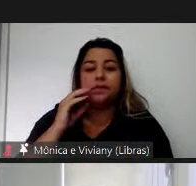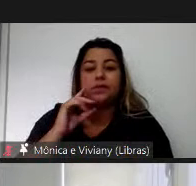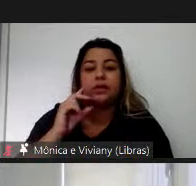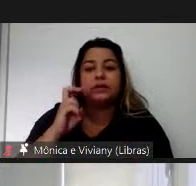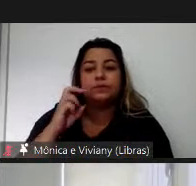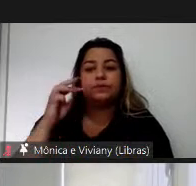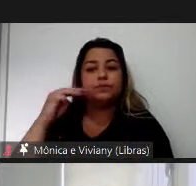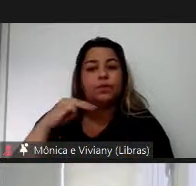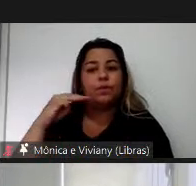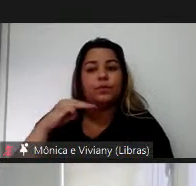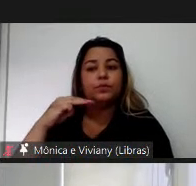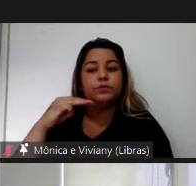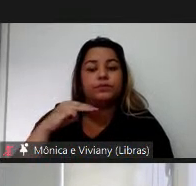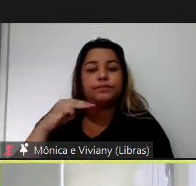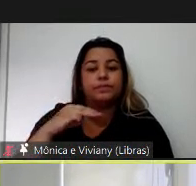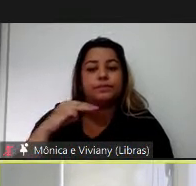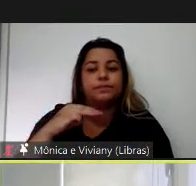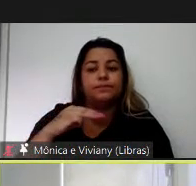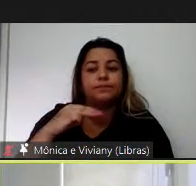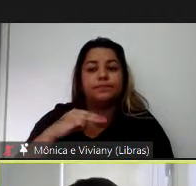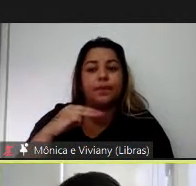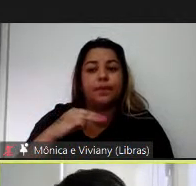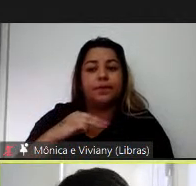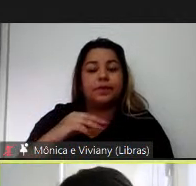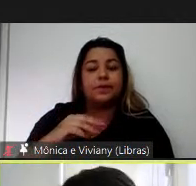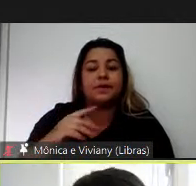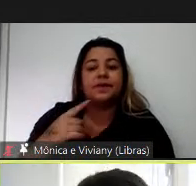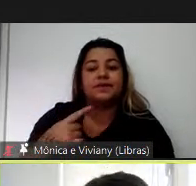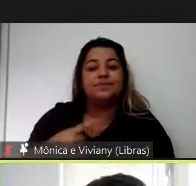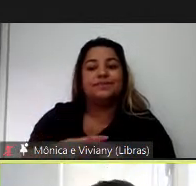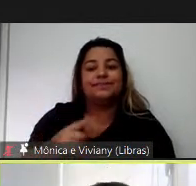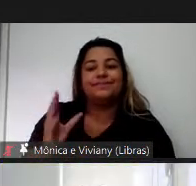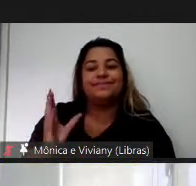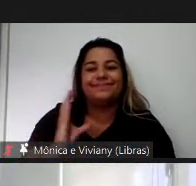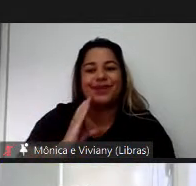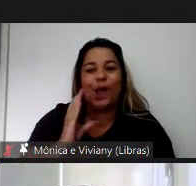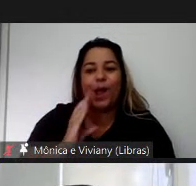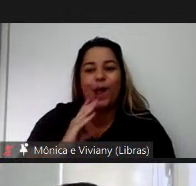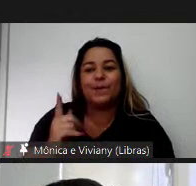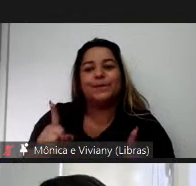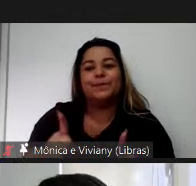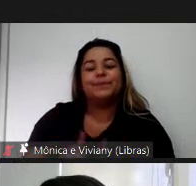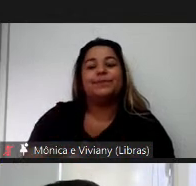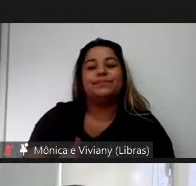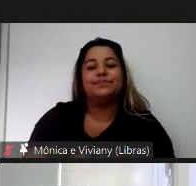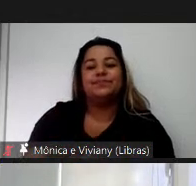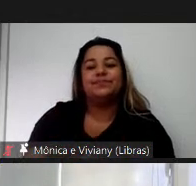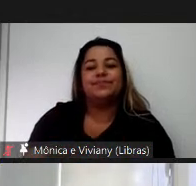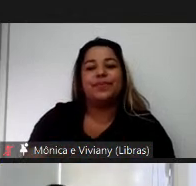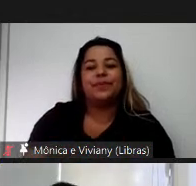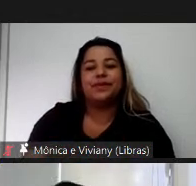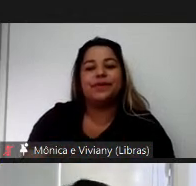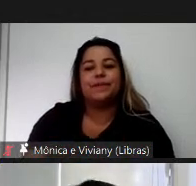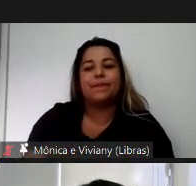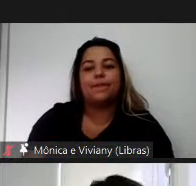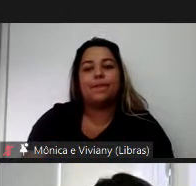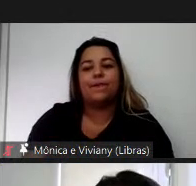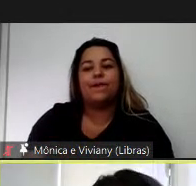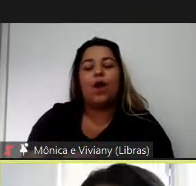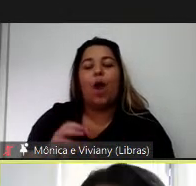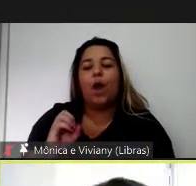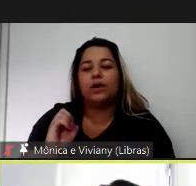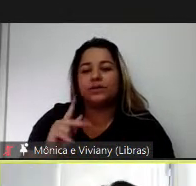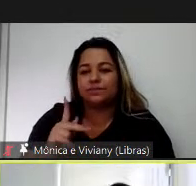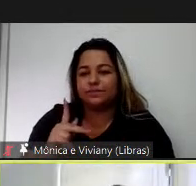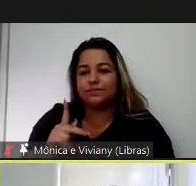Renata, just saying that you have 5 minutes to conclude. That's why I'm running fast. Vamos